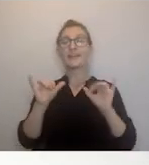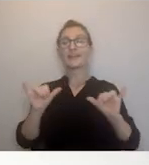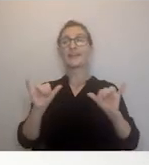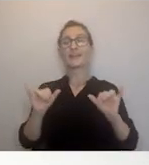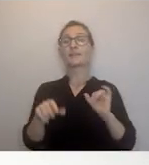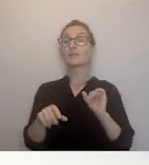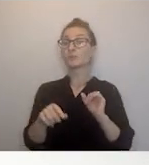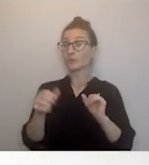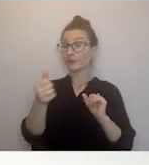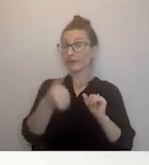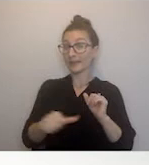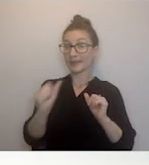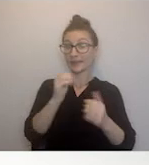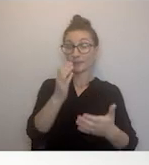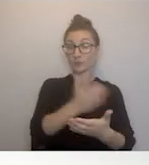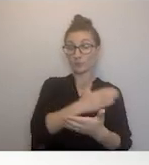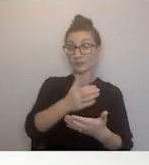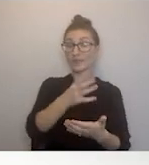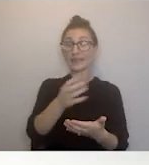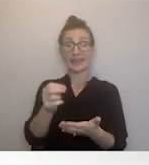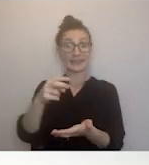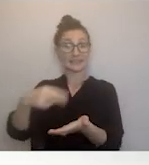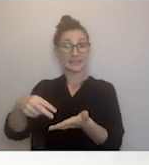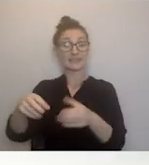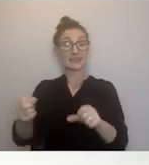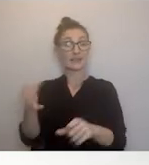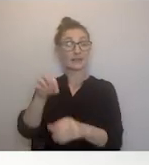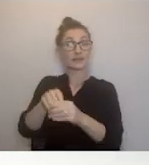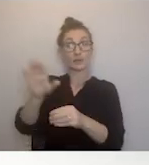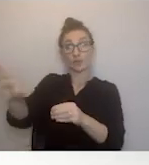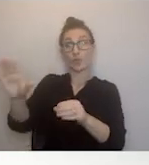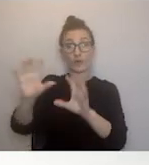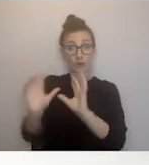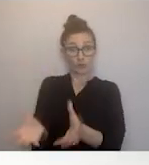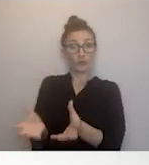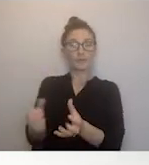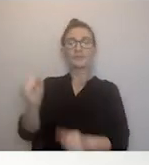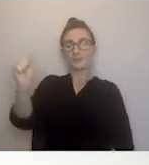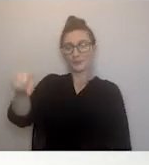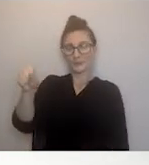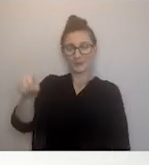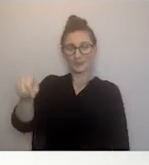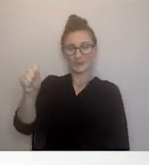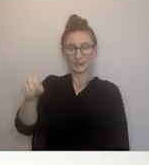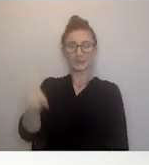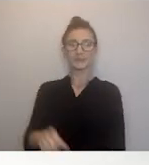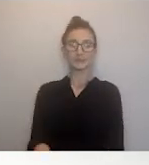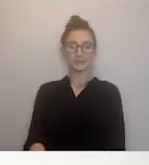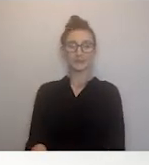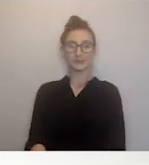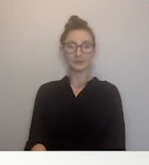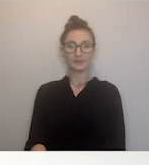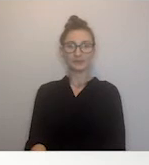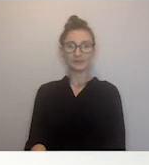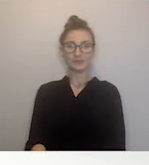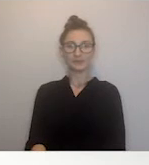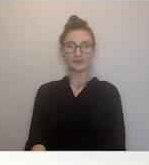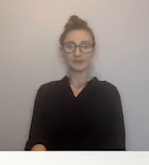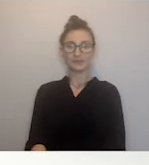Music and dance. So she asked if we have anything that we can incorporate music and dance into her group or population. Yes.